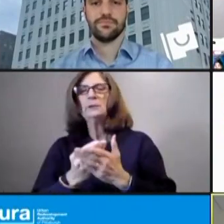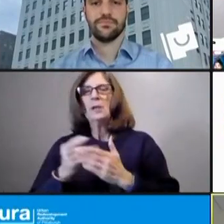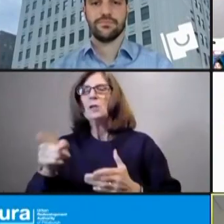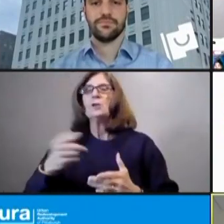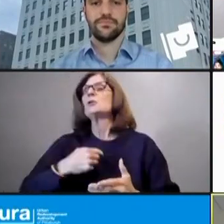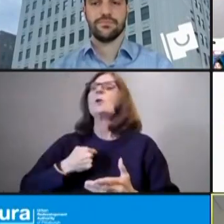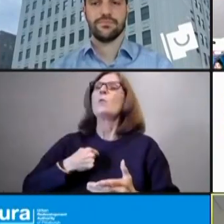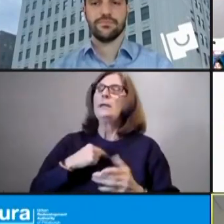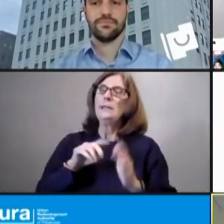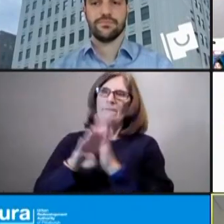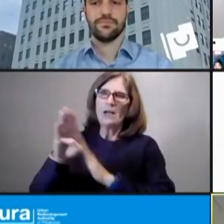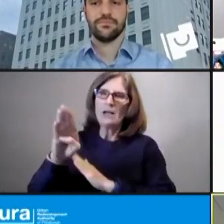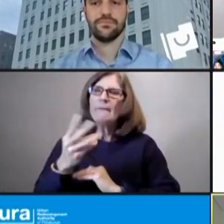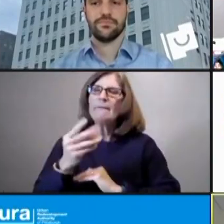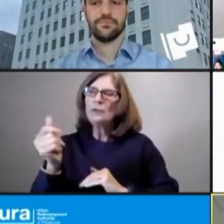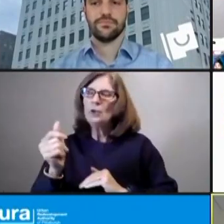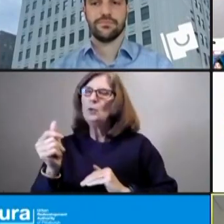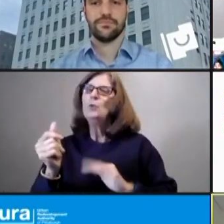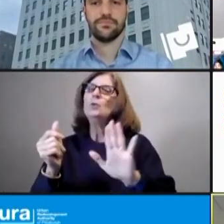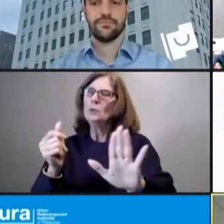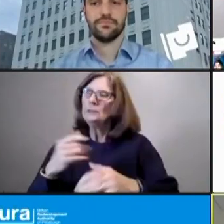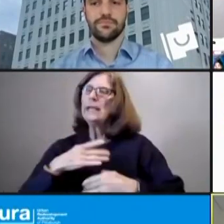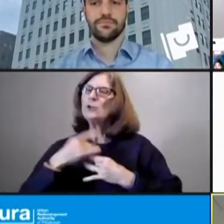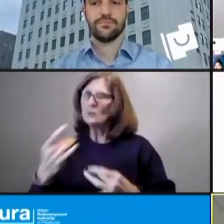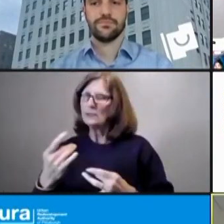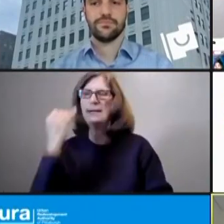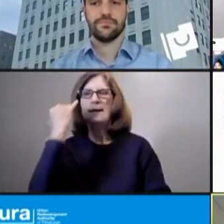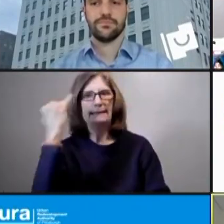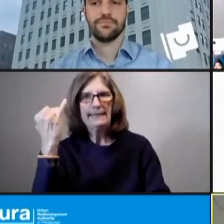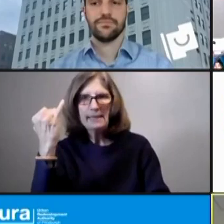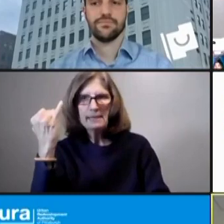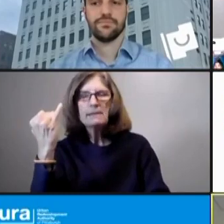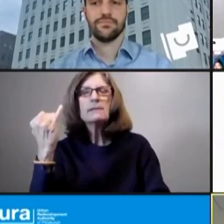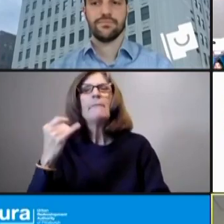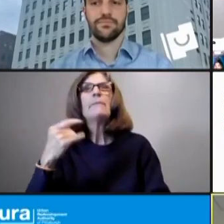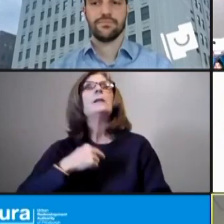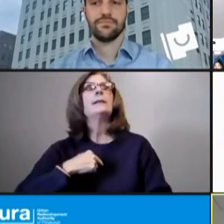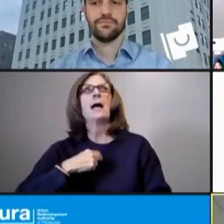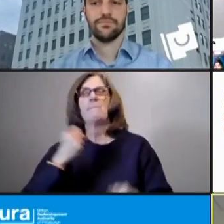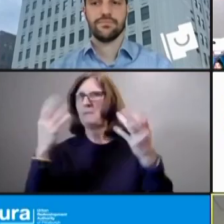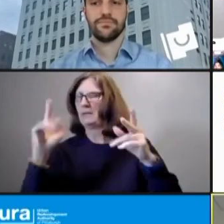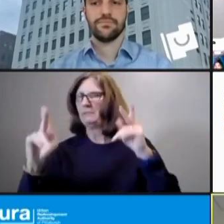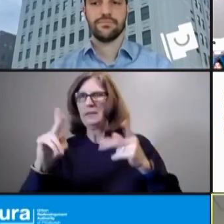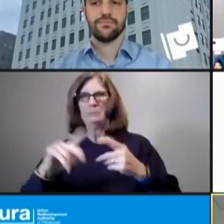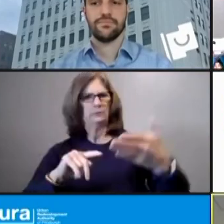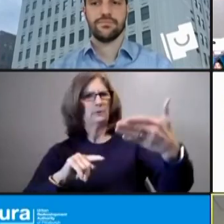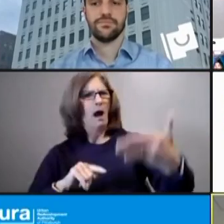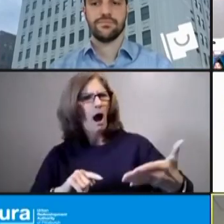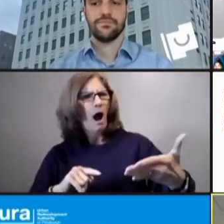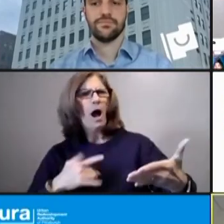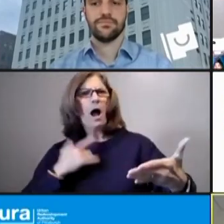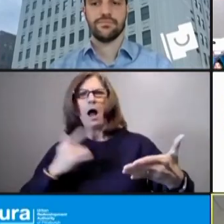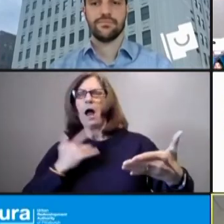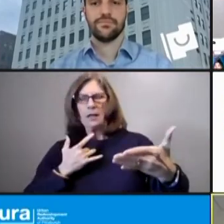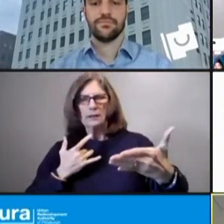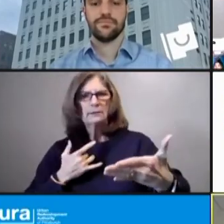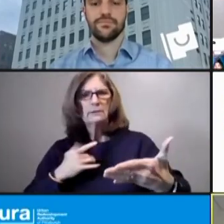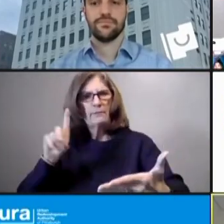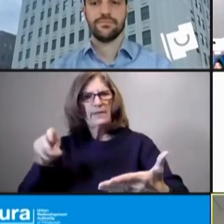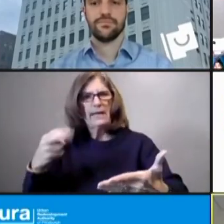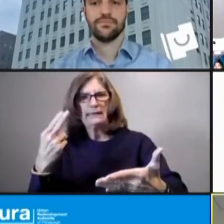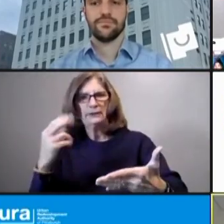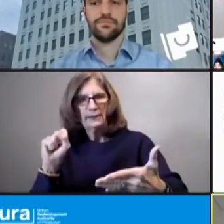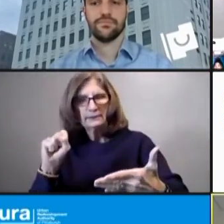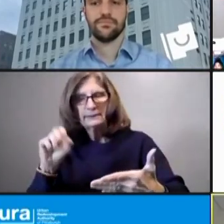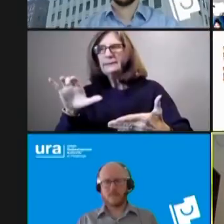few novel ideas that have been met with a lot of excitement from DHS, from the housing stabilization and